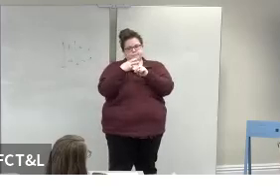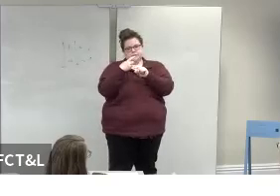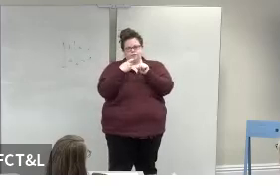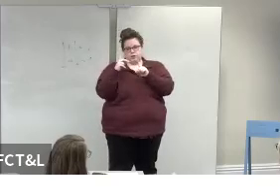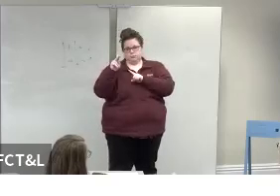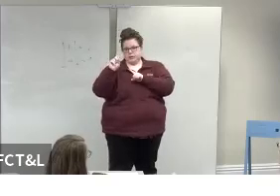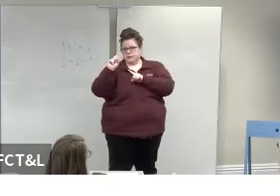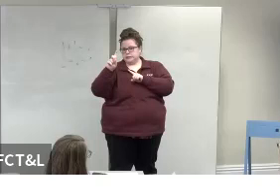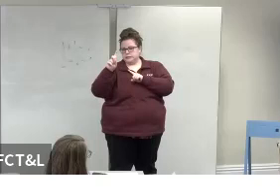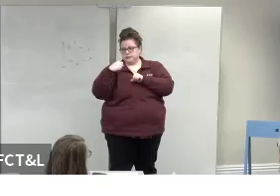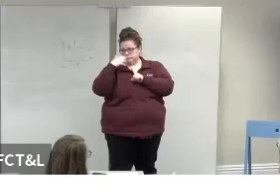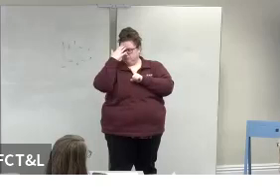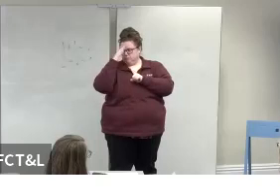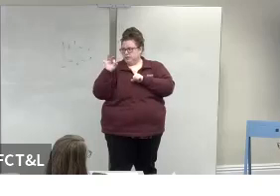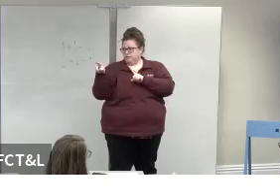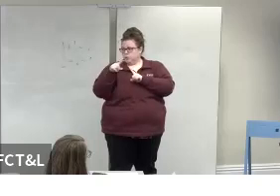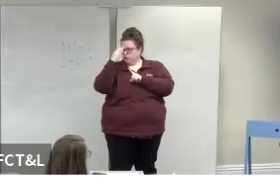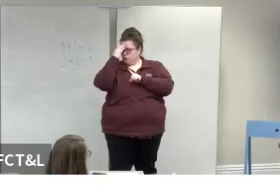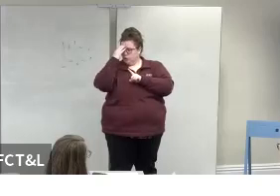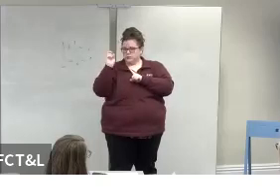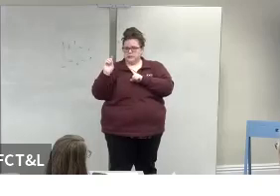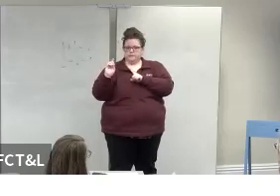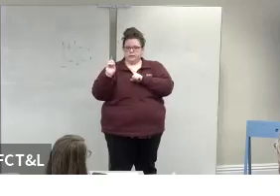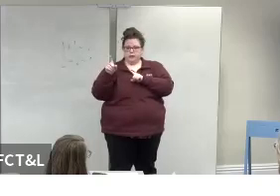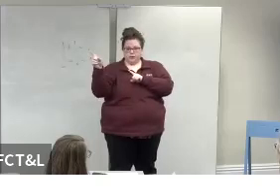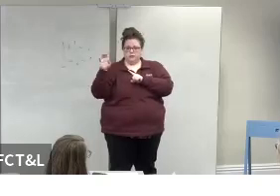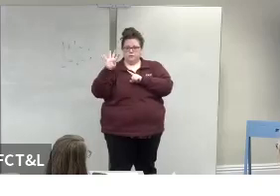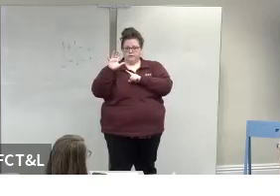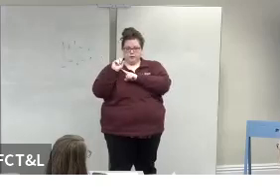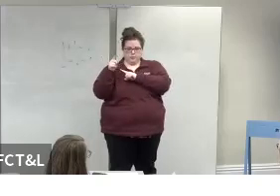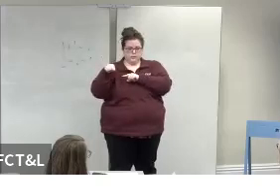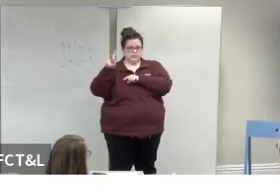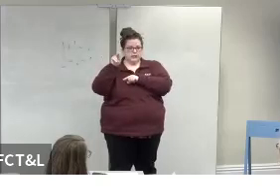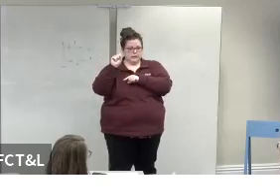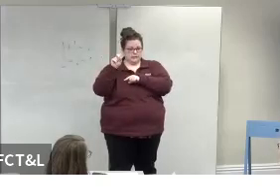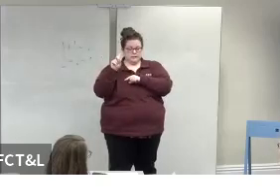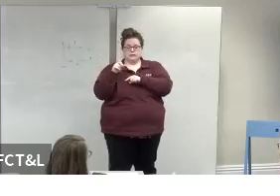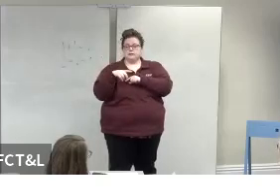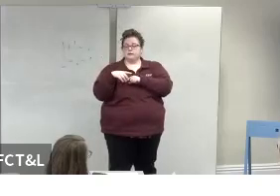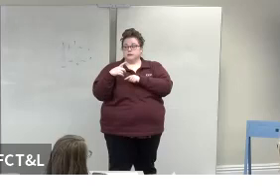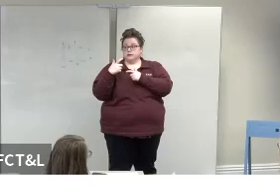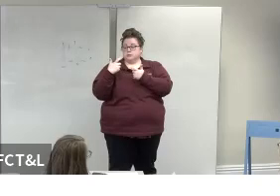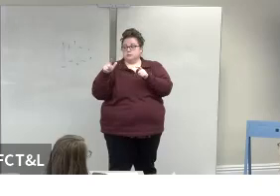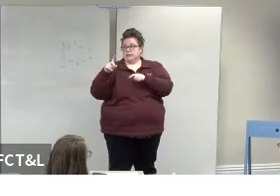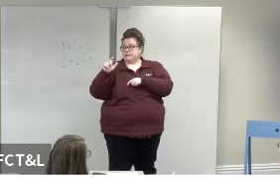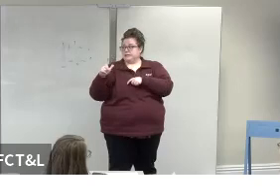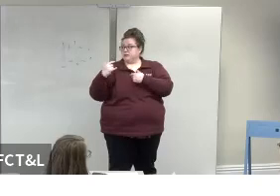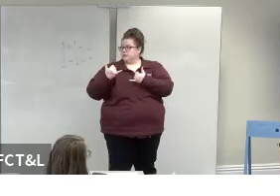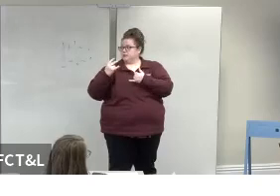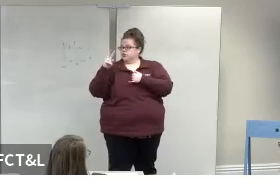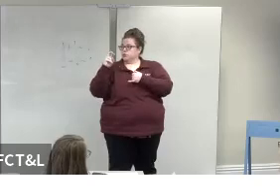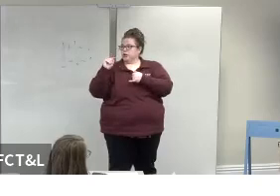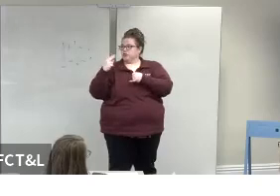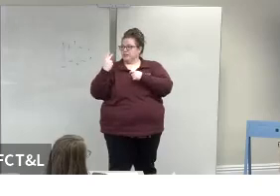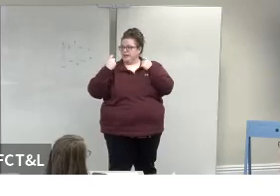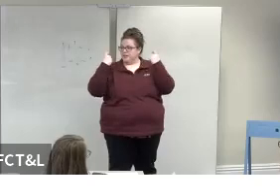like I said, we're trying to recruit more from Kentucky School for the Deaf. I don't know if you're familiar with the school. It's in Danville, Kentucky,